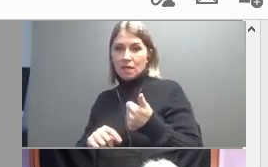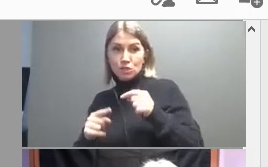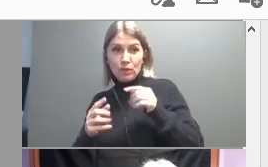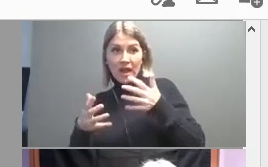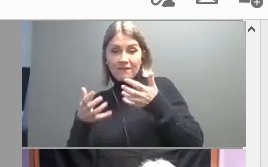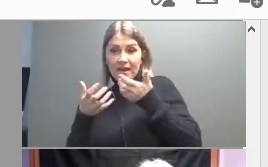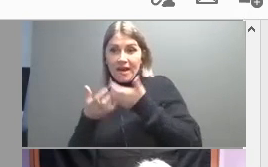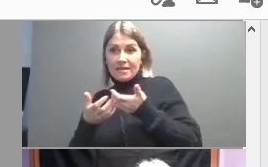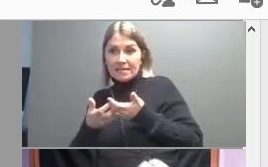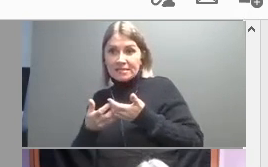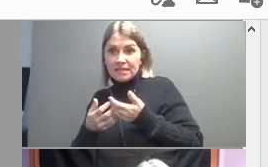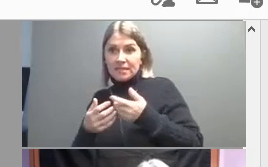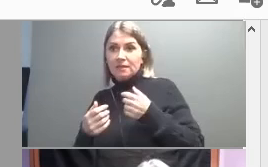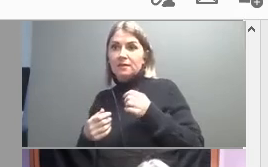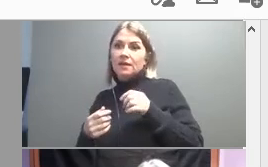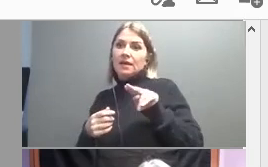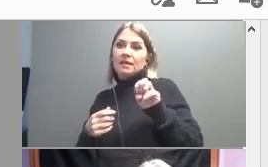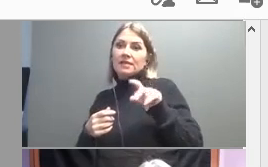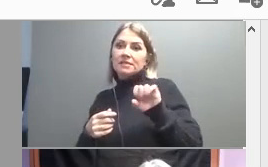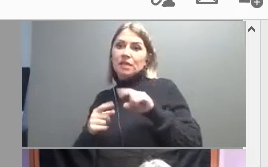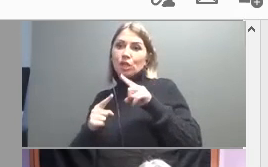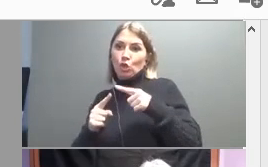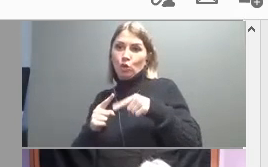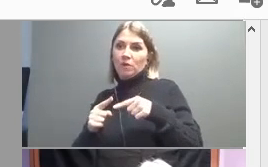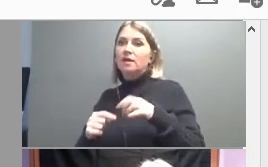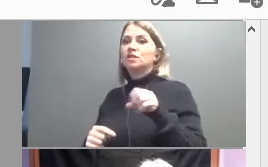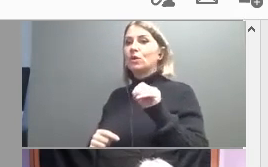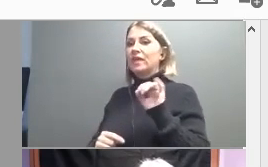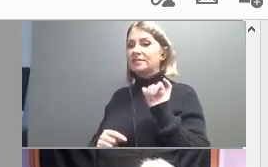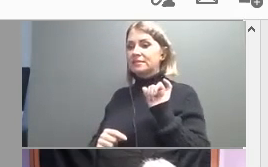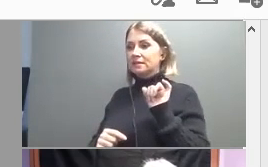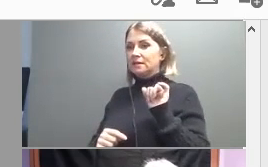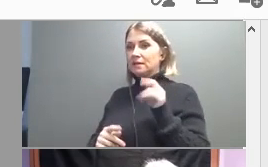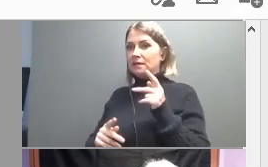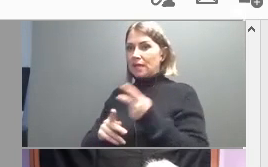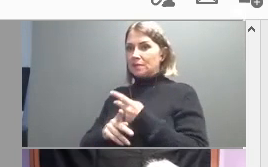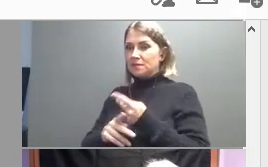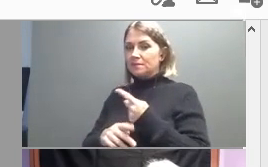V and E. So essentially that is V times C. That is not V delta E.